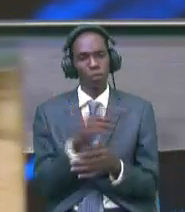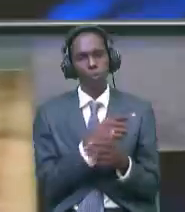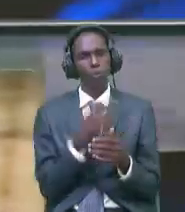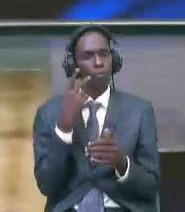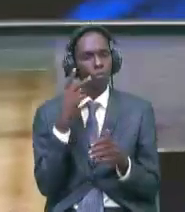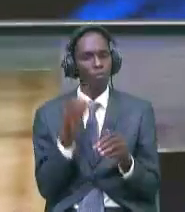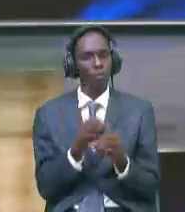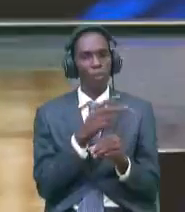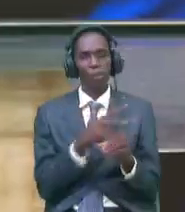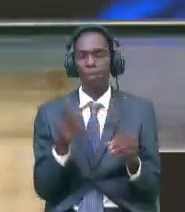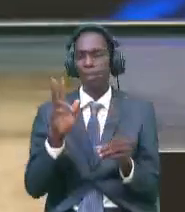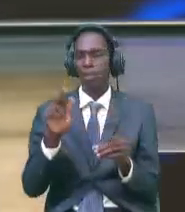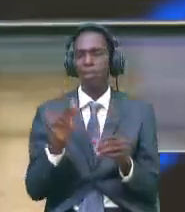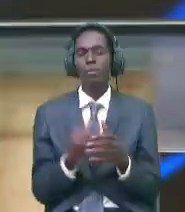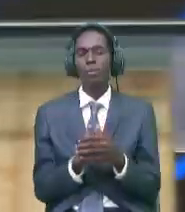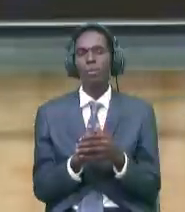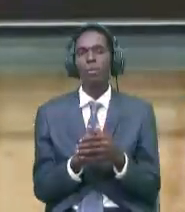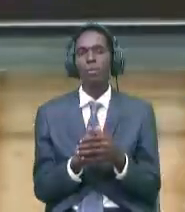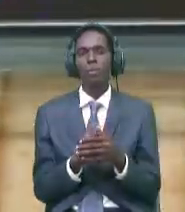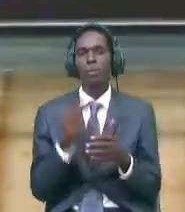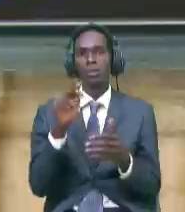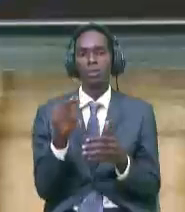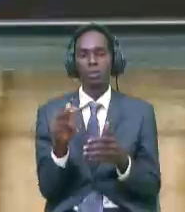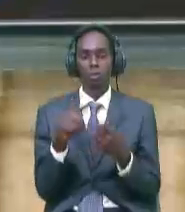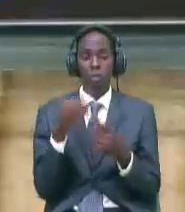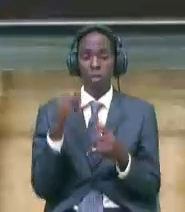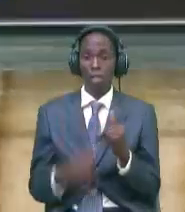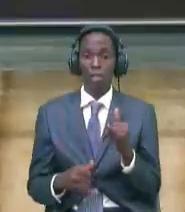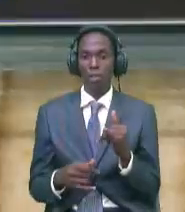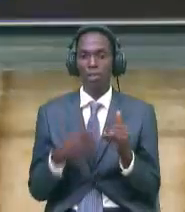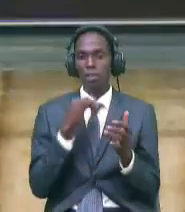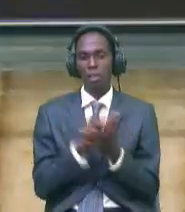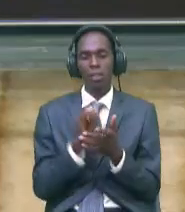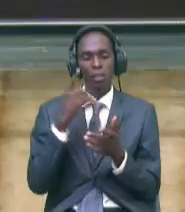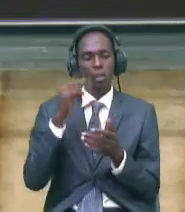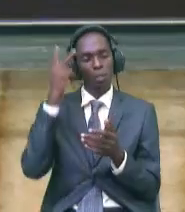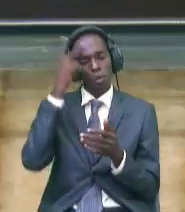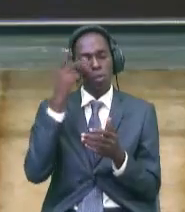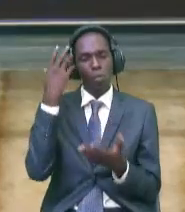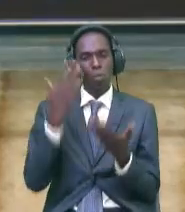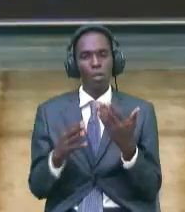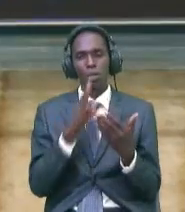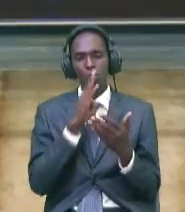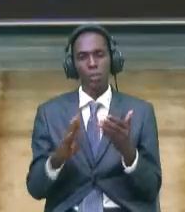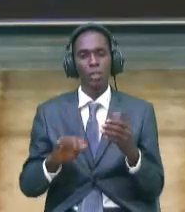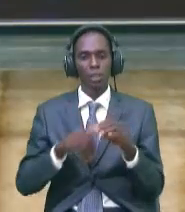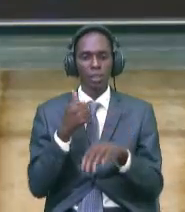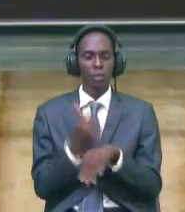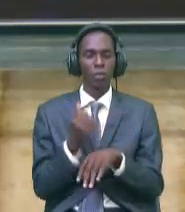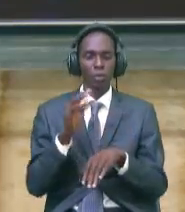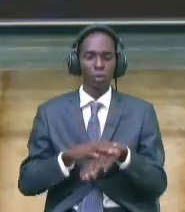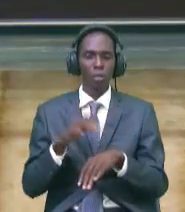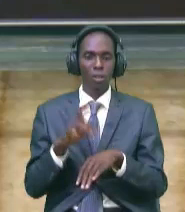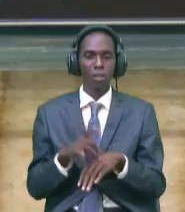verse 13, to the end, for the purpose he may establish your hearts unblameable in